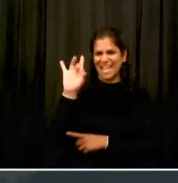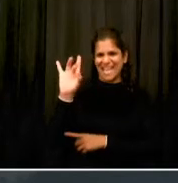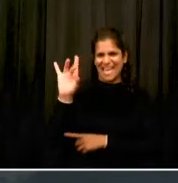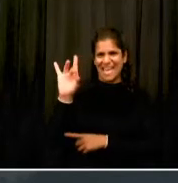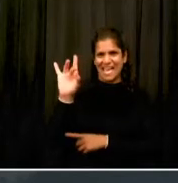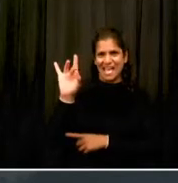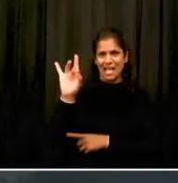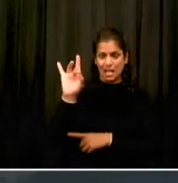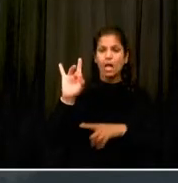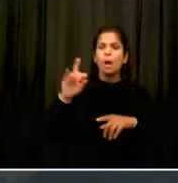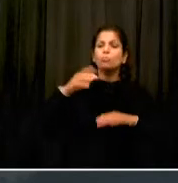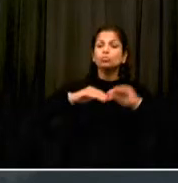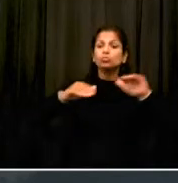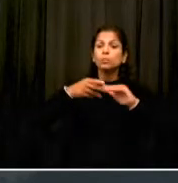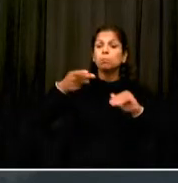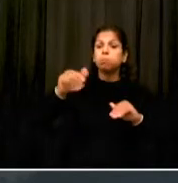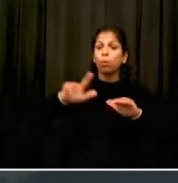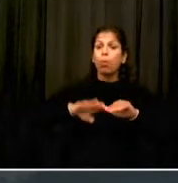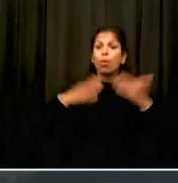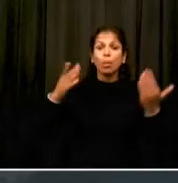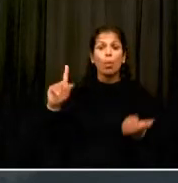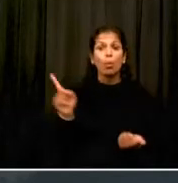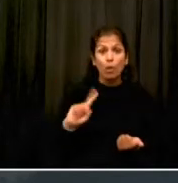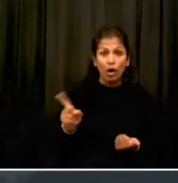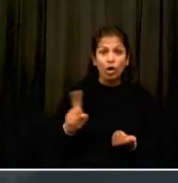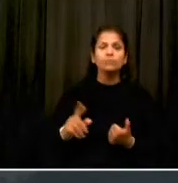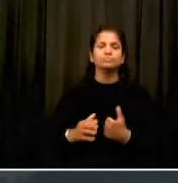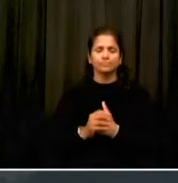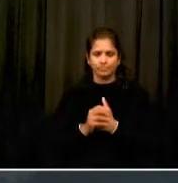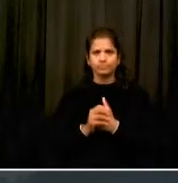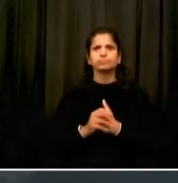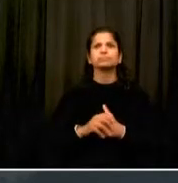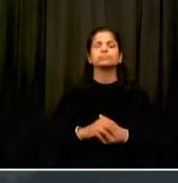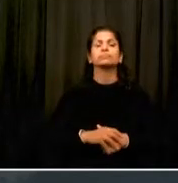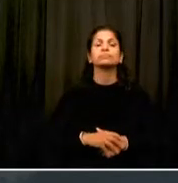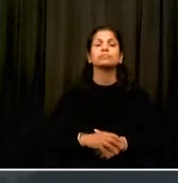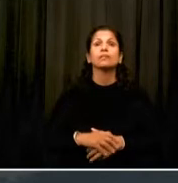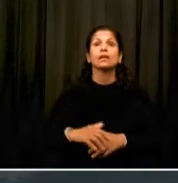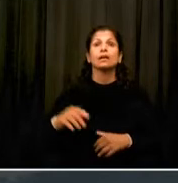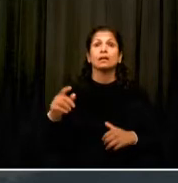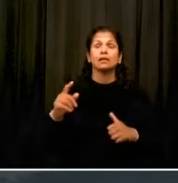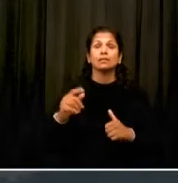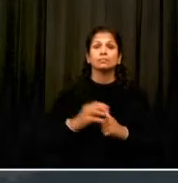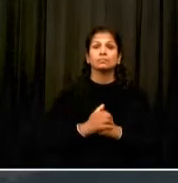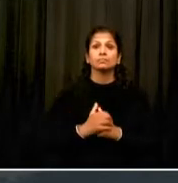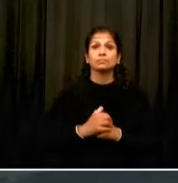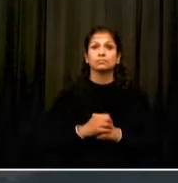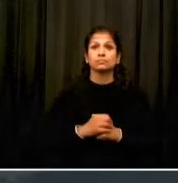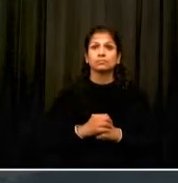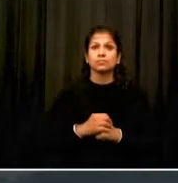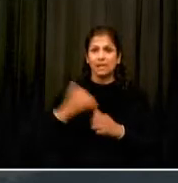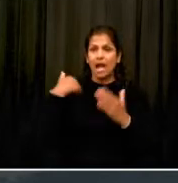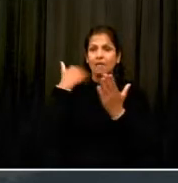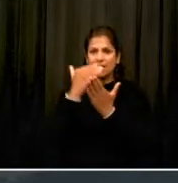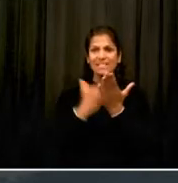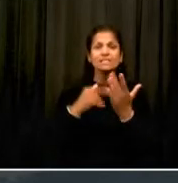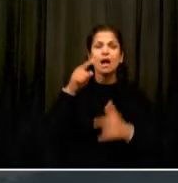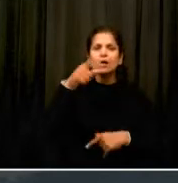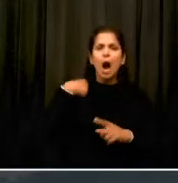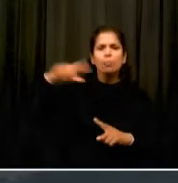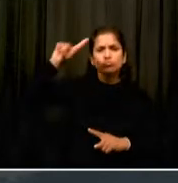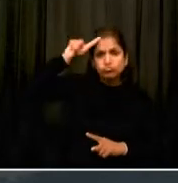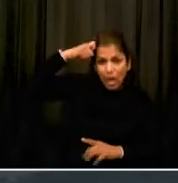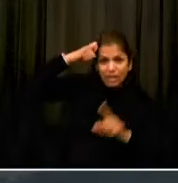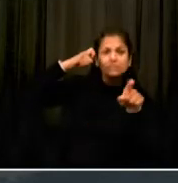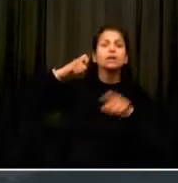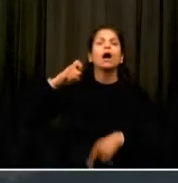summer, tomorrow, Friday, the 24th, and they'll be in all 5 boroughs. The Mullally Pool in Highbridge in the Bronx, Sunset in Sunset Park